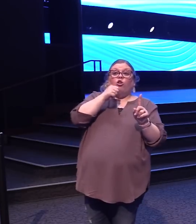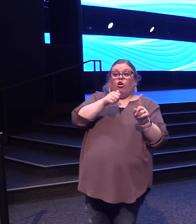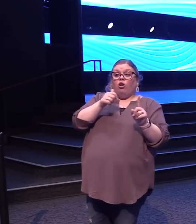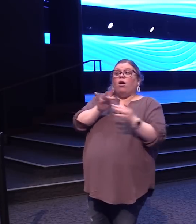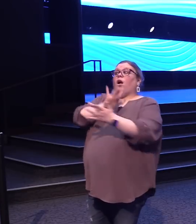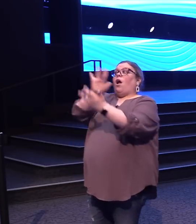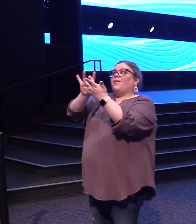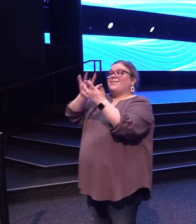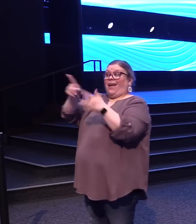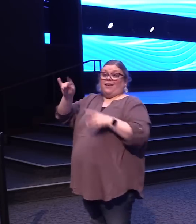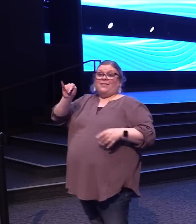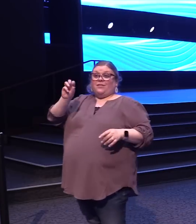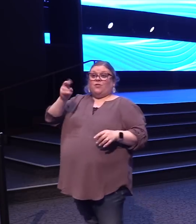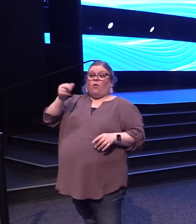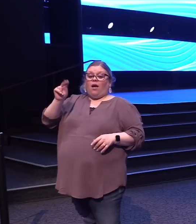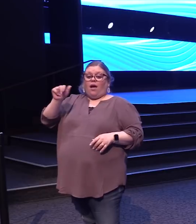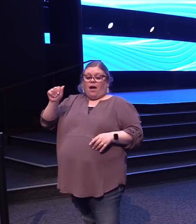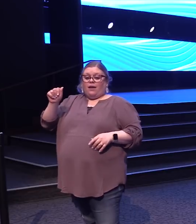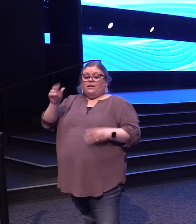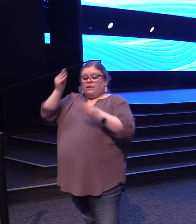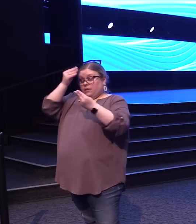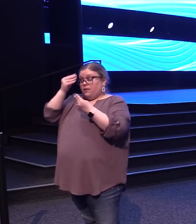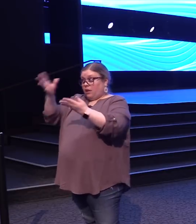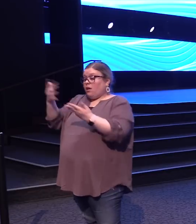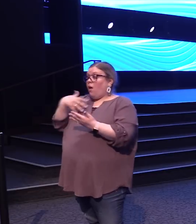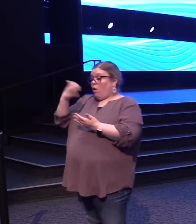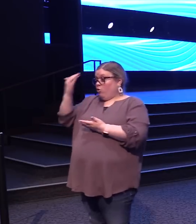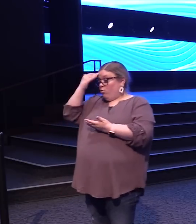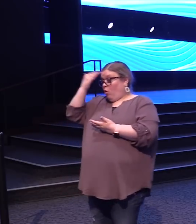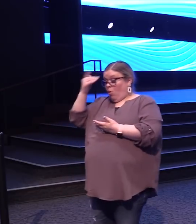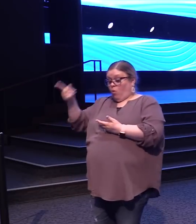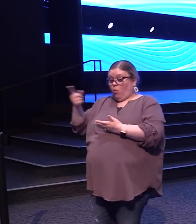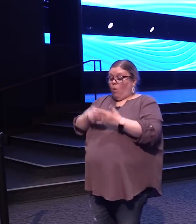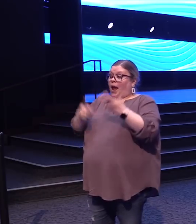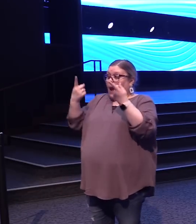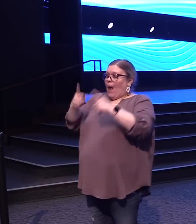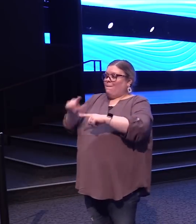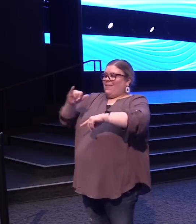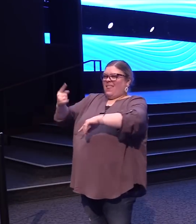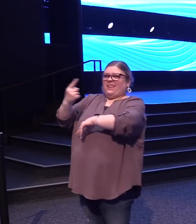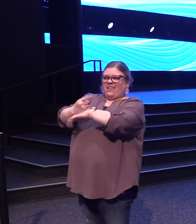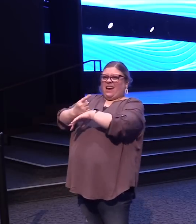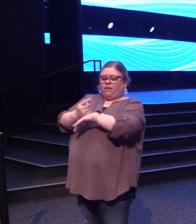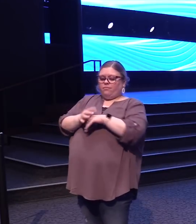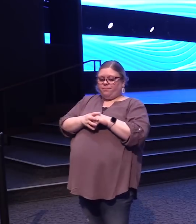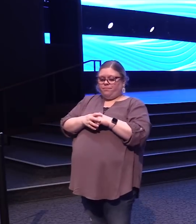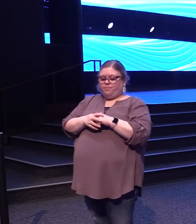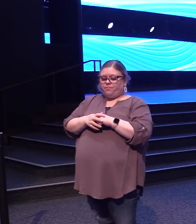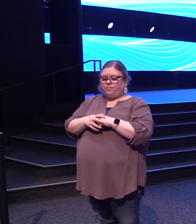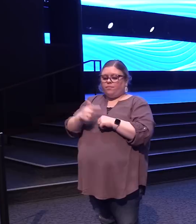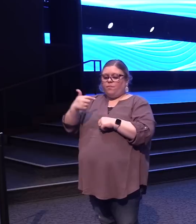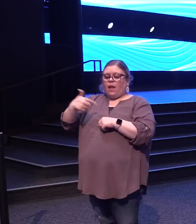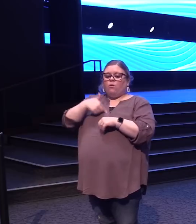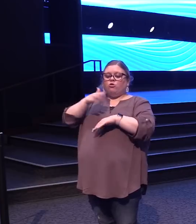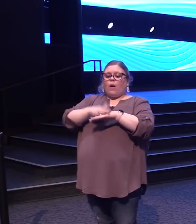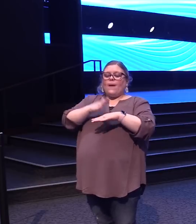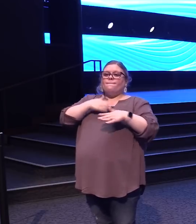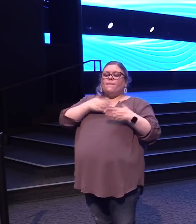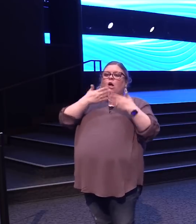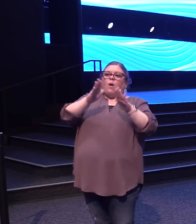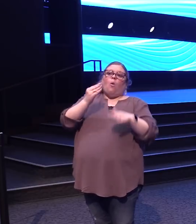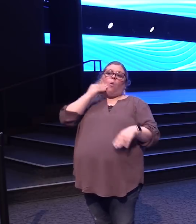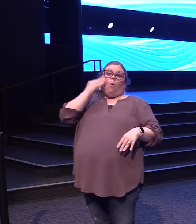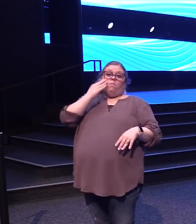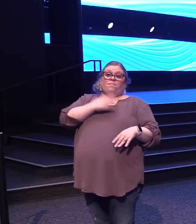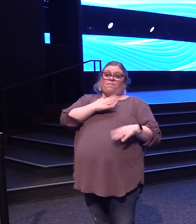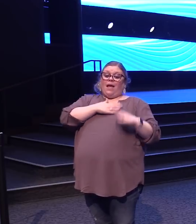contacts Johanna. And she tells her, I want you to know, Johanna, what really happened that day. I was on my way home to my